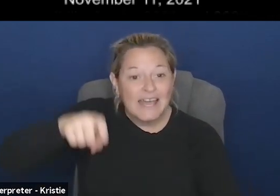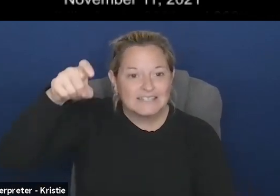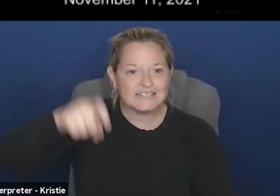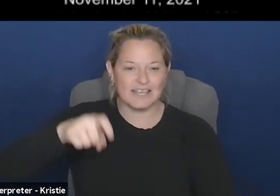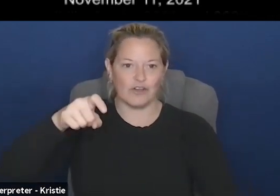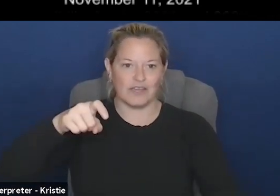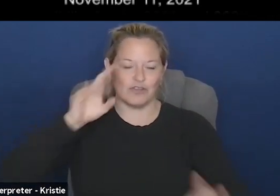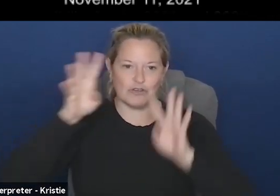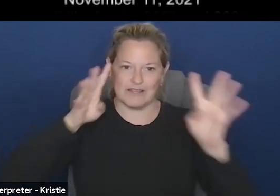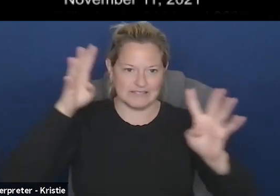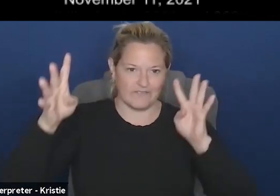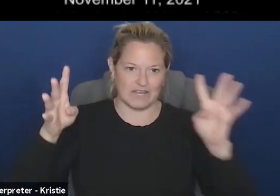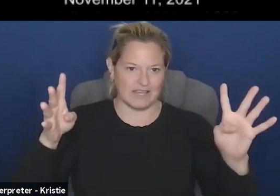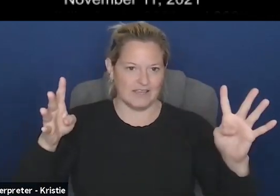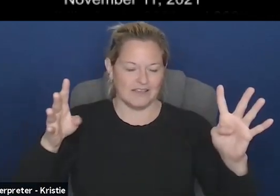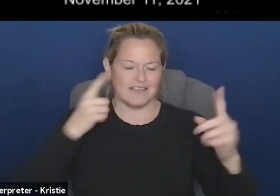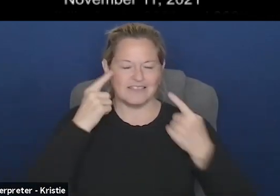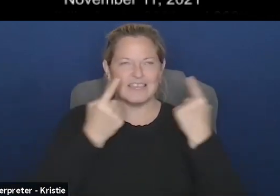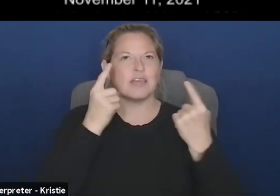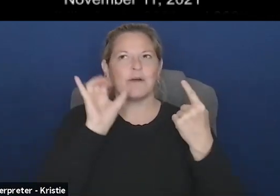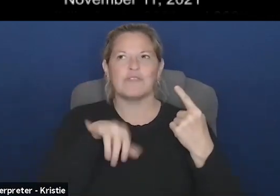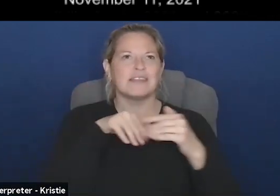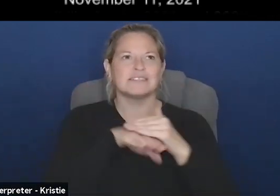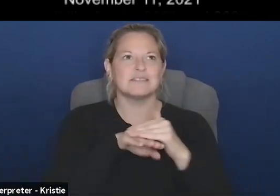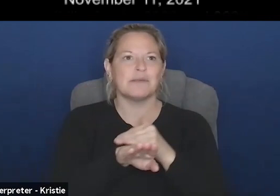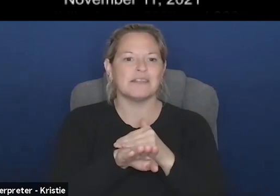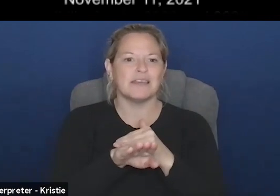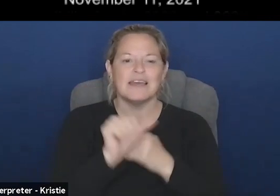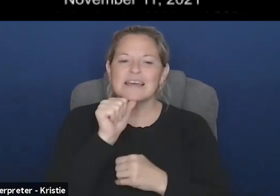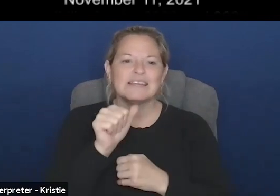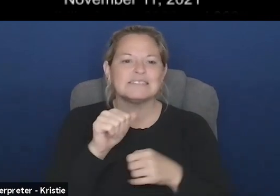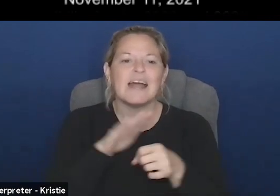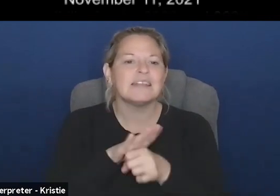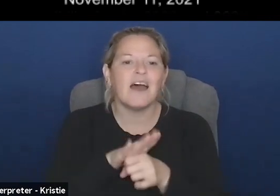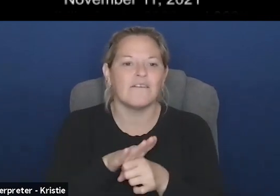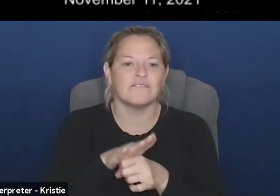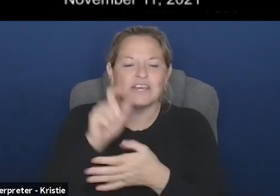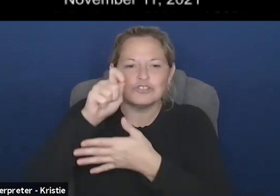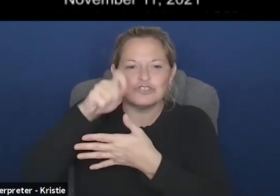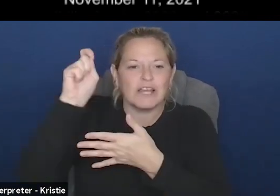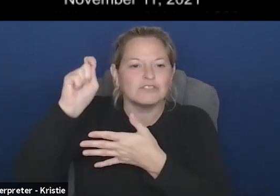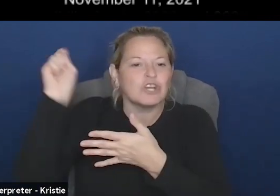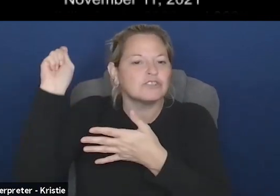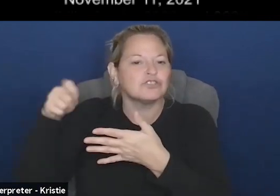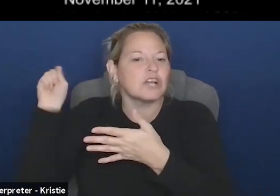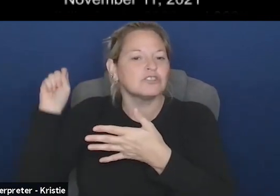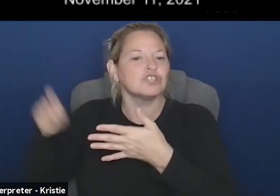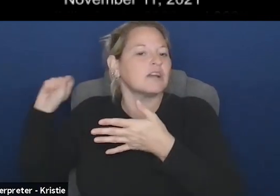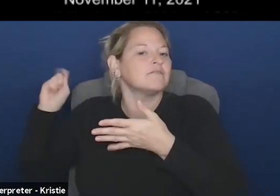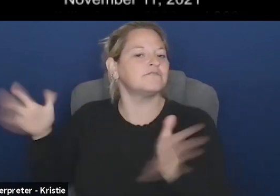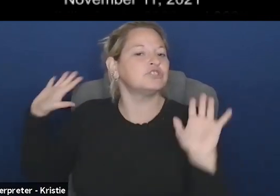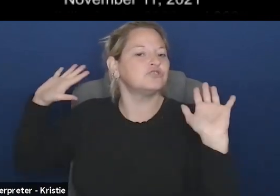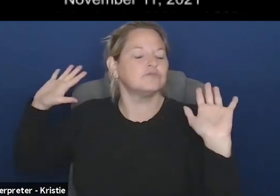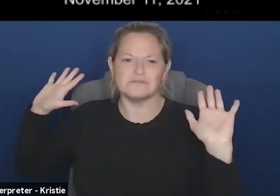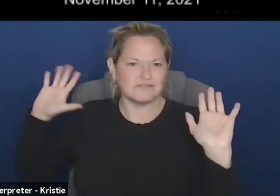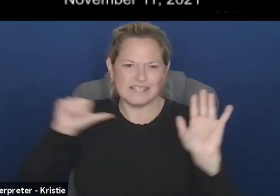about accessibility. It's not enough to just sort of check the boxes. It's really essential to think deeply